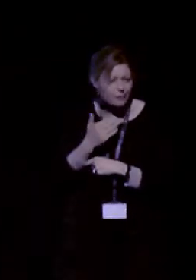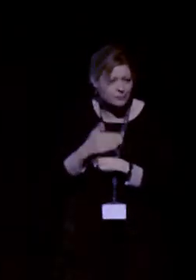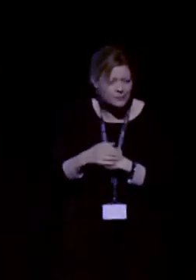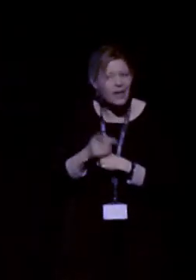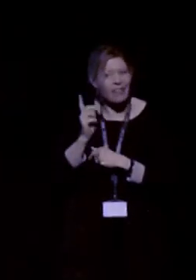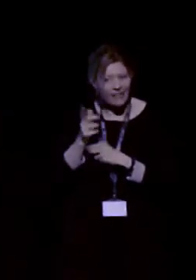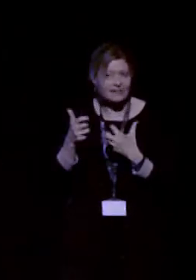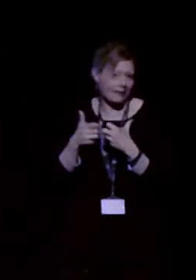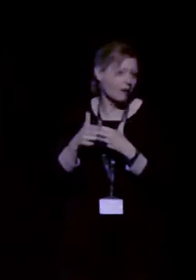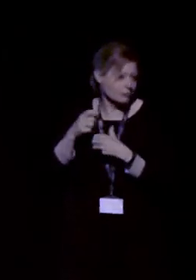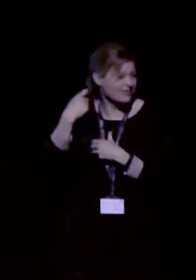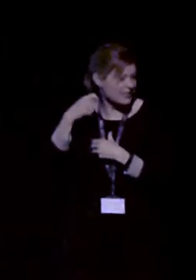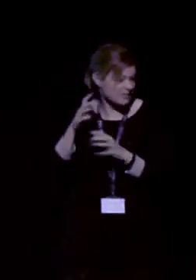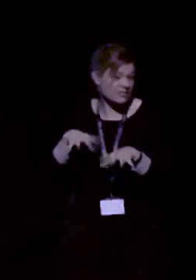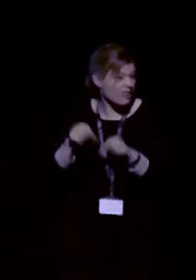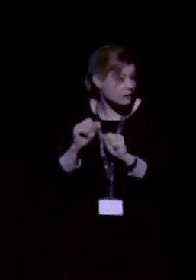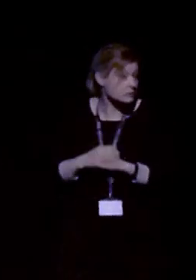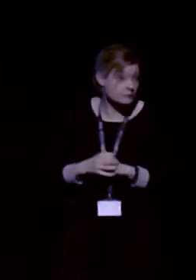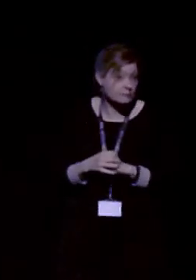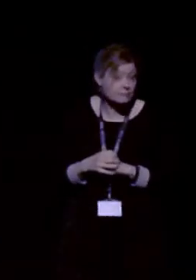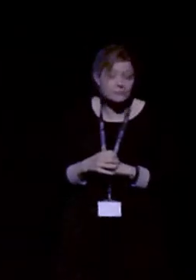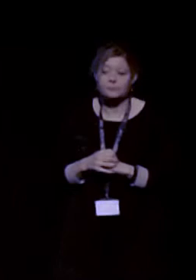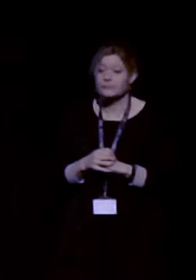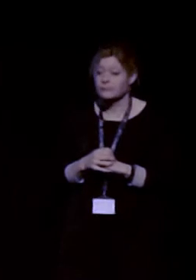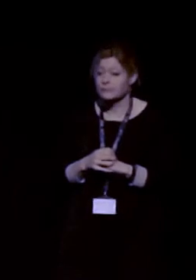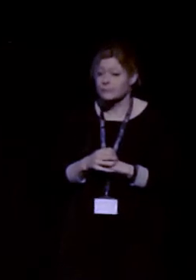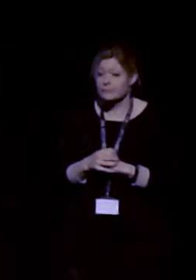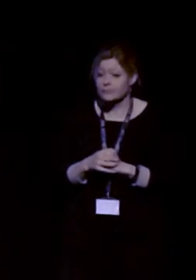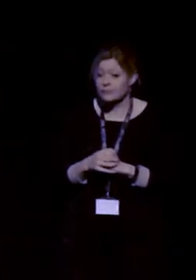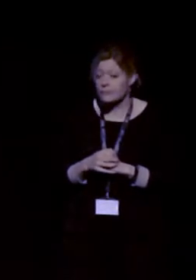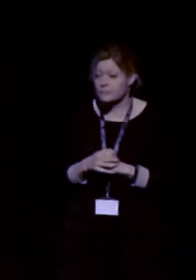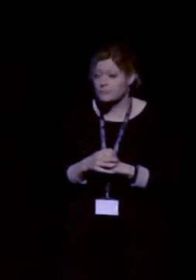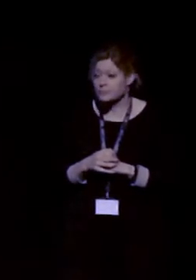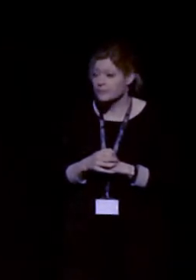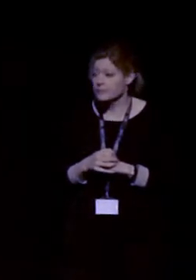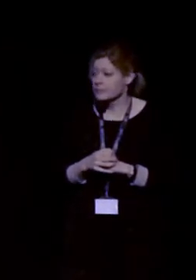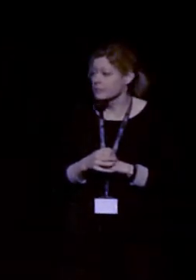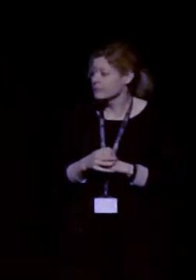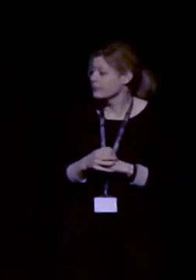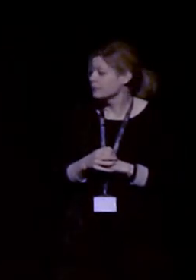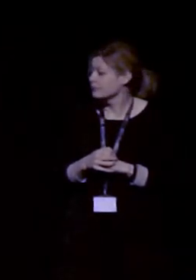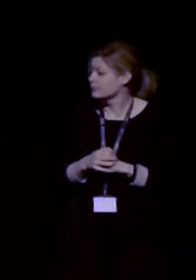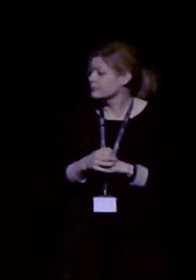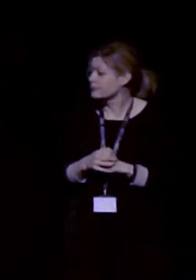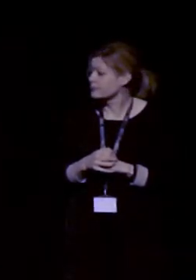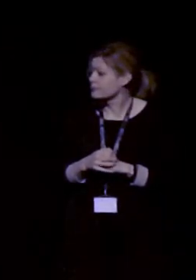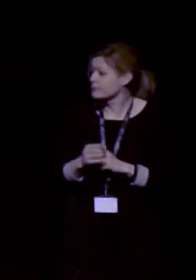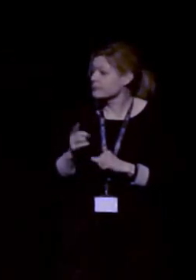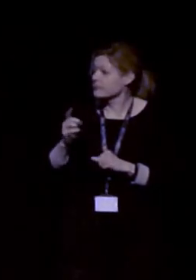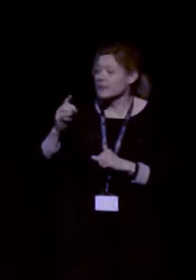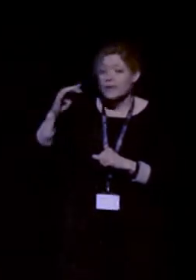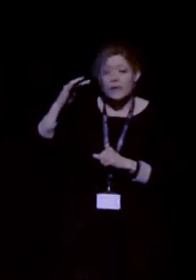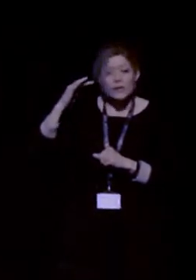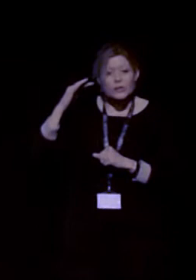origin of tinnitus. And so the idea is that tinnitus arises from damage somewhere